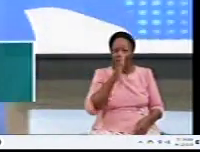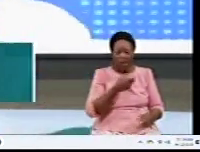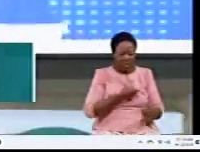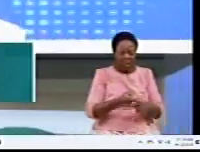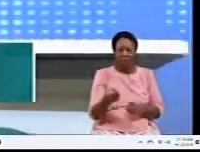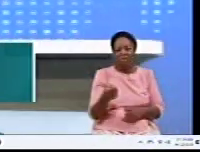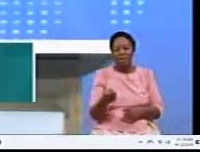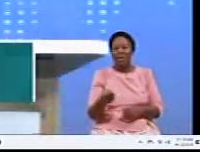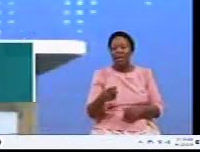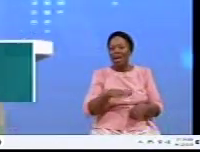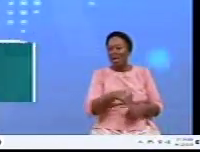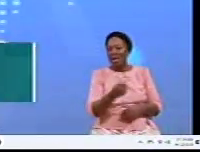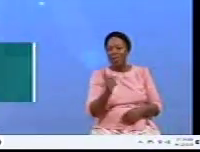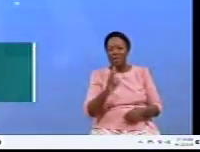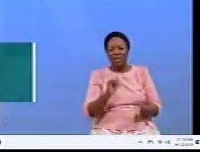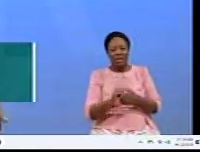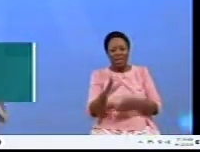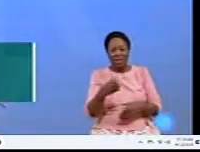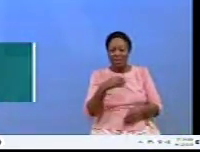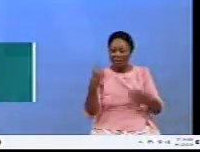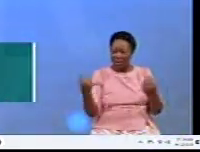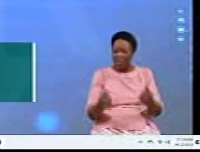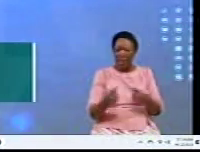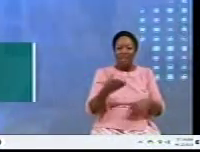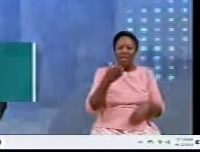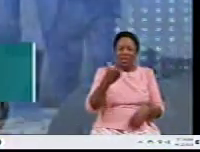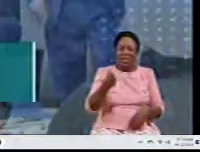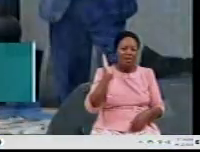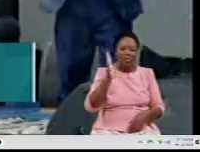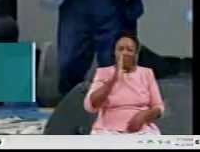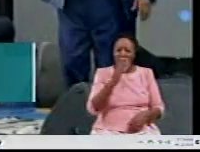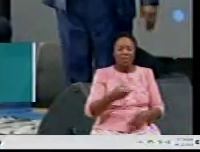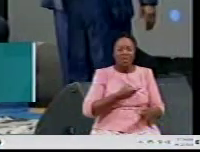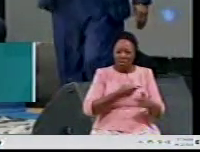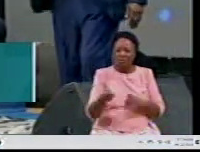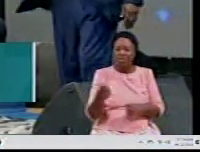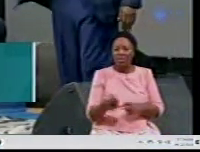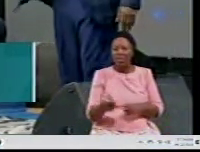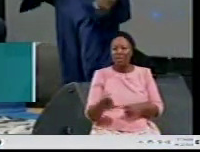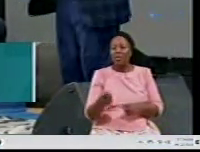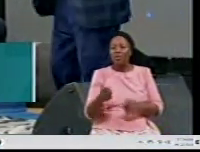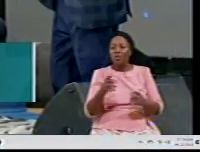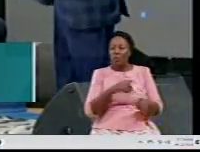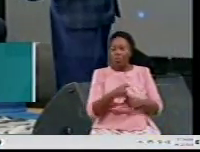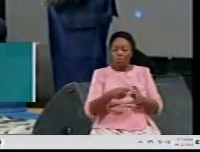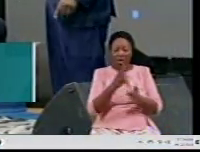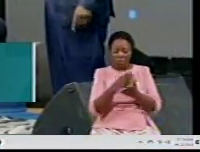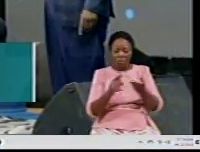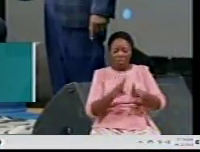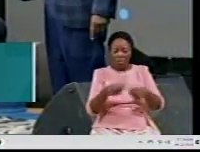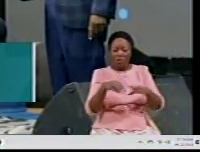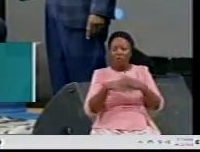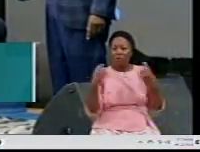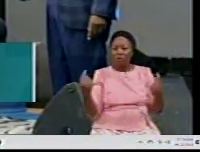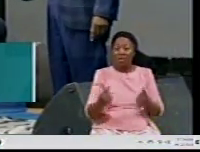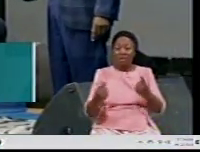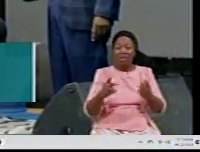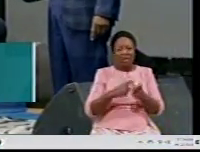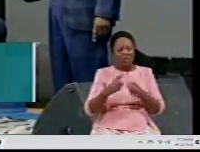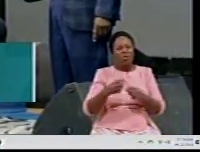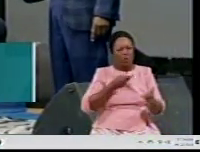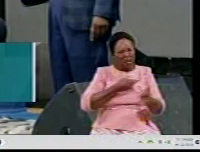Whenever there is sin, there will be injury. When somebody commits sin, you